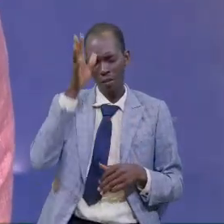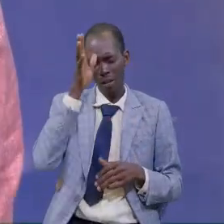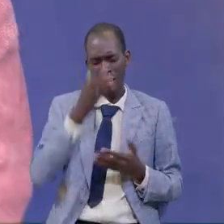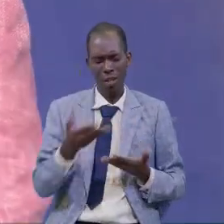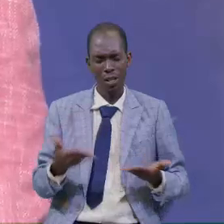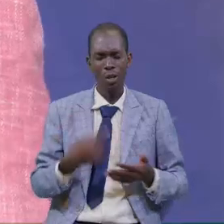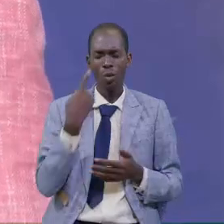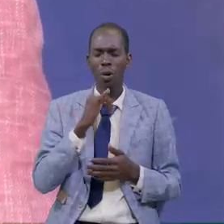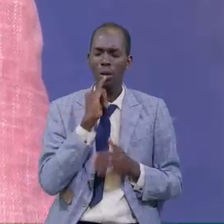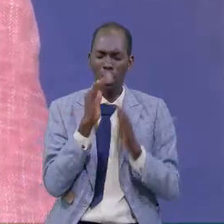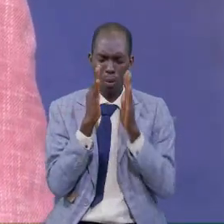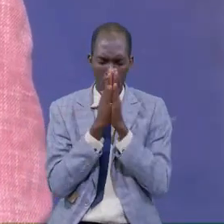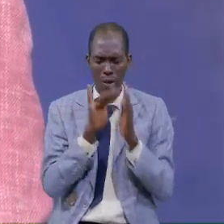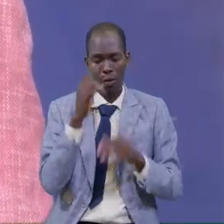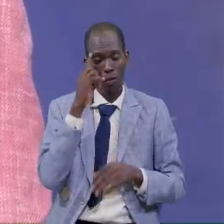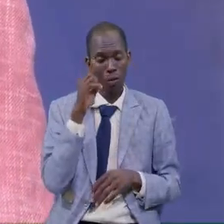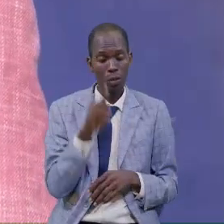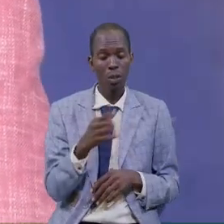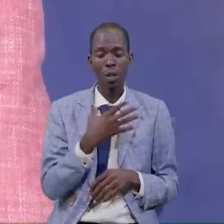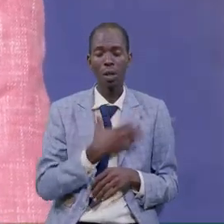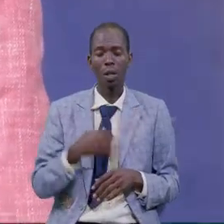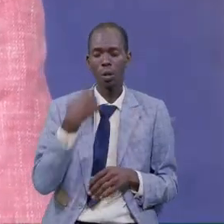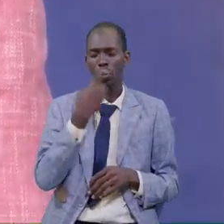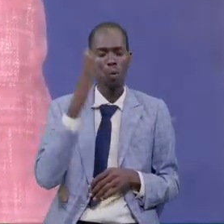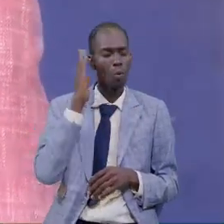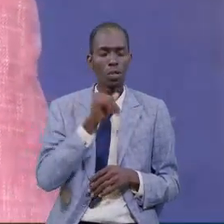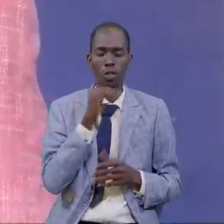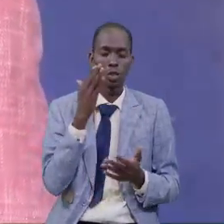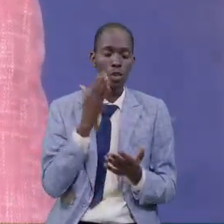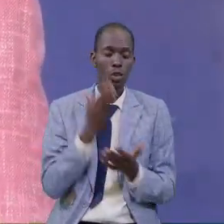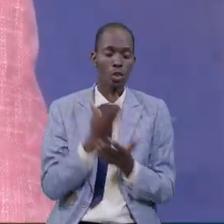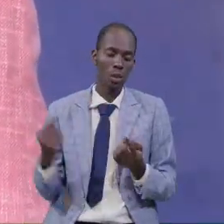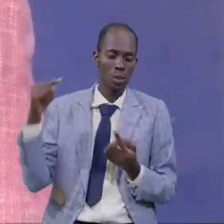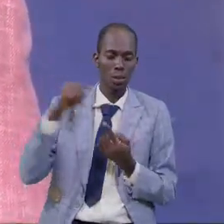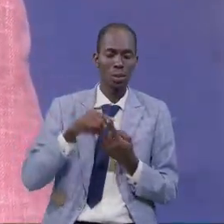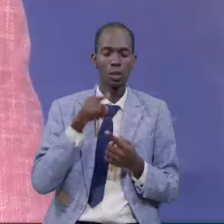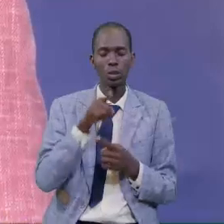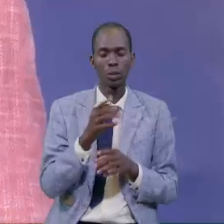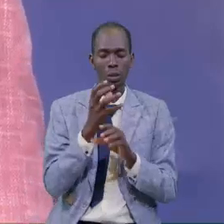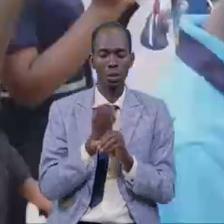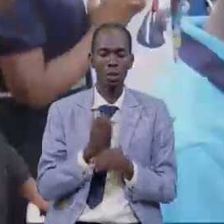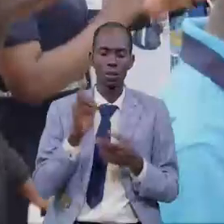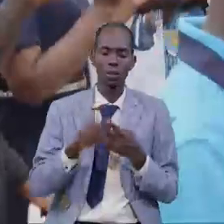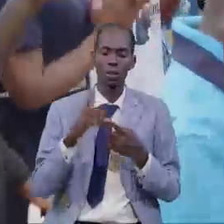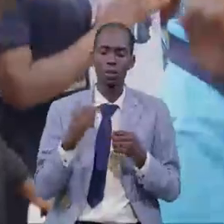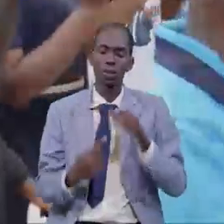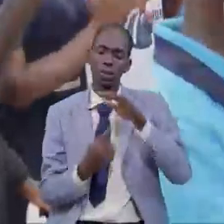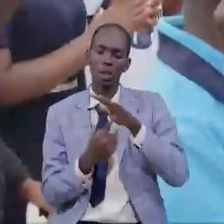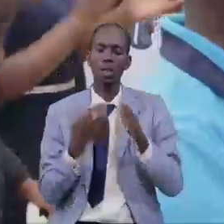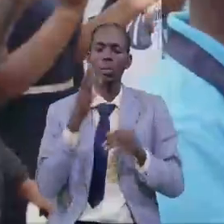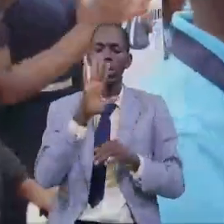for you and who will not stop until you get to the peak of your mountain.